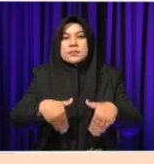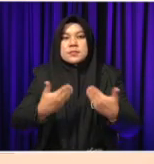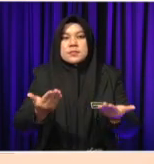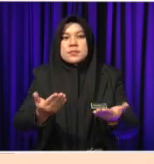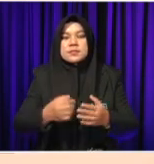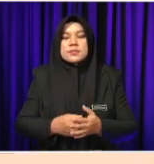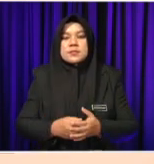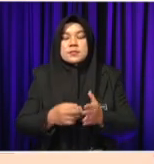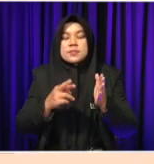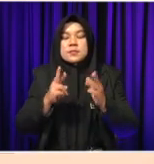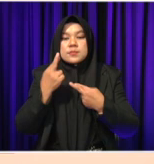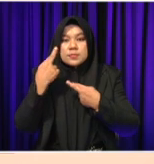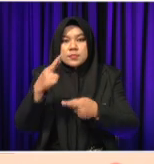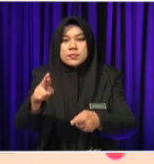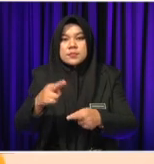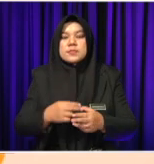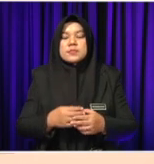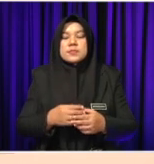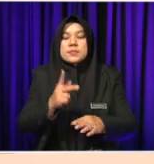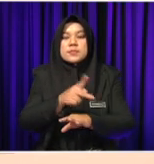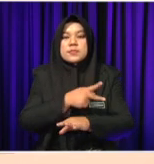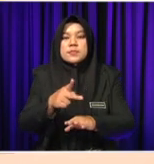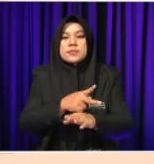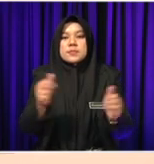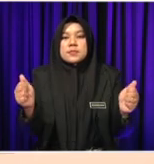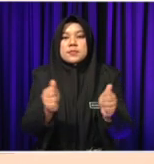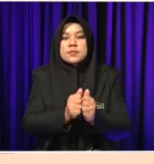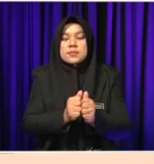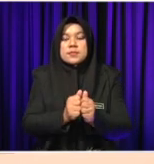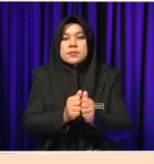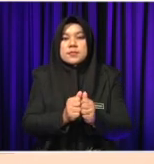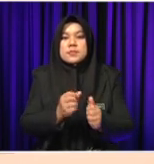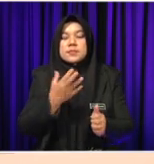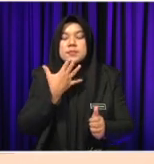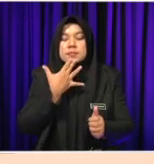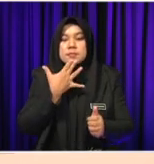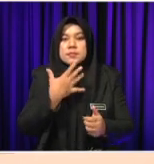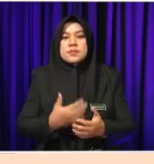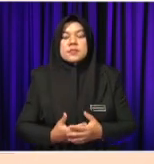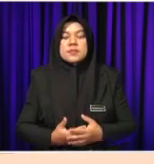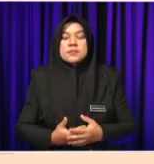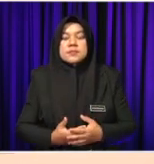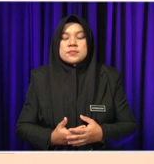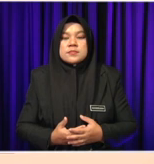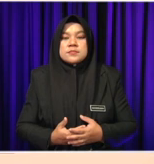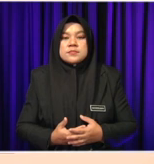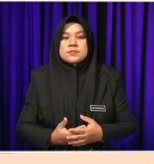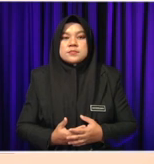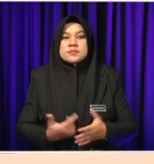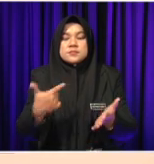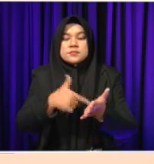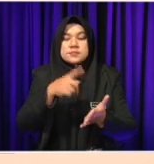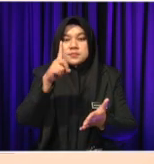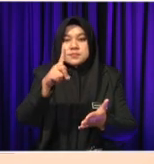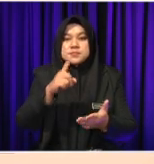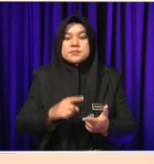represent things with colour. Exactly. You learn how to represent or to respond using colours. Perhaps one more. Anyone